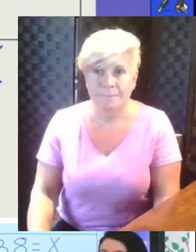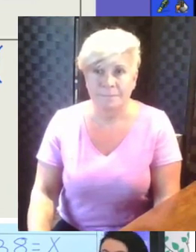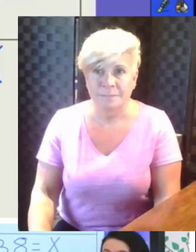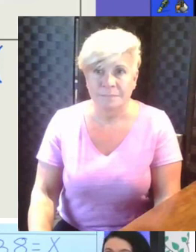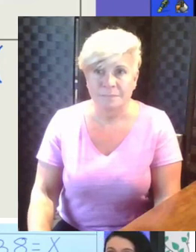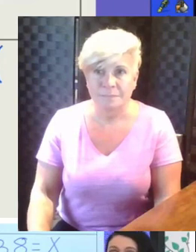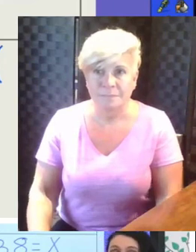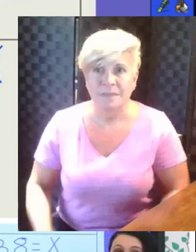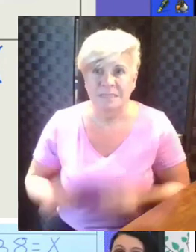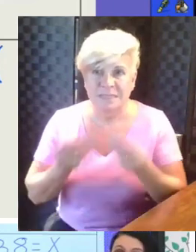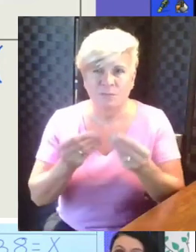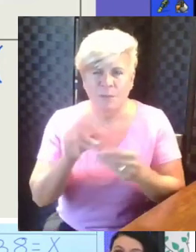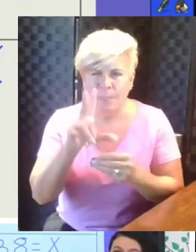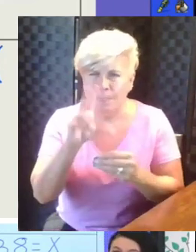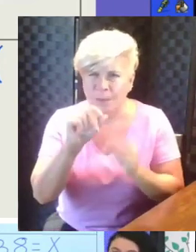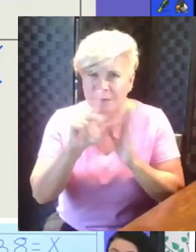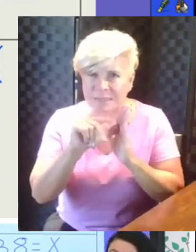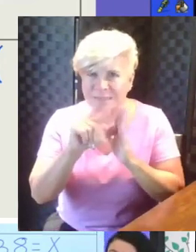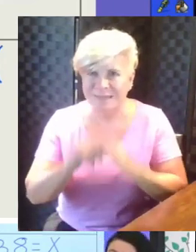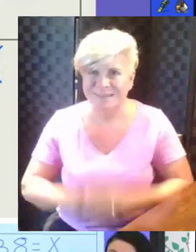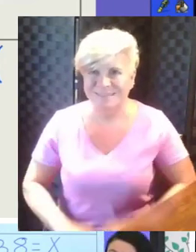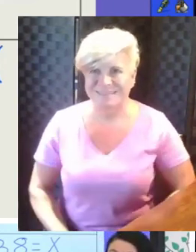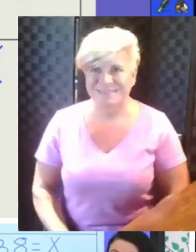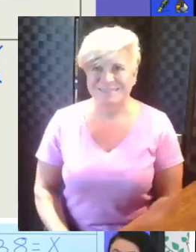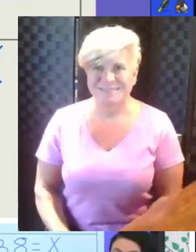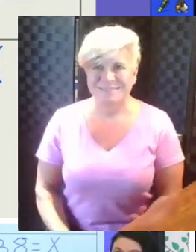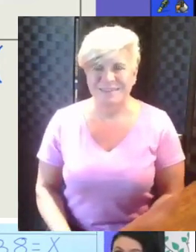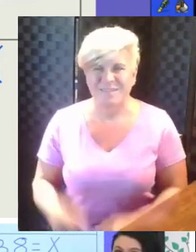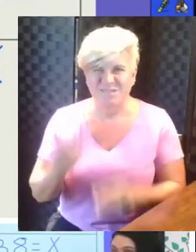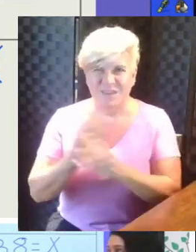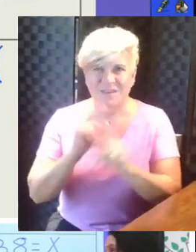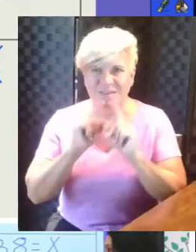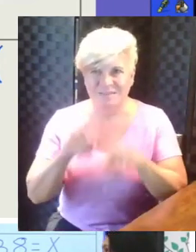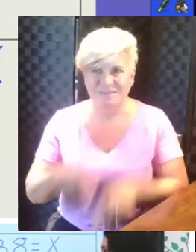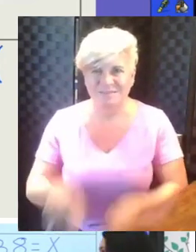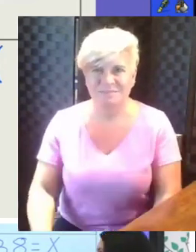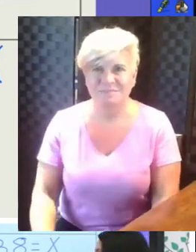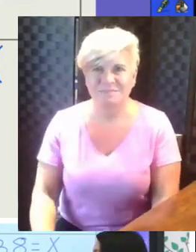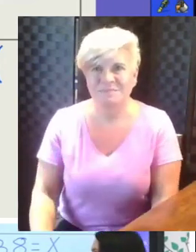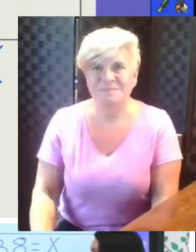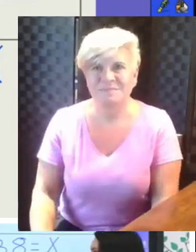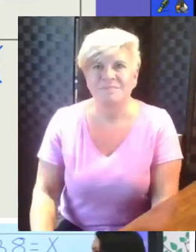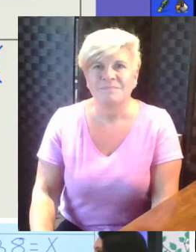We give you about 30 seconds to get that answer.